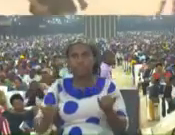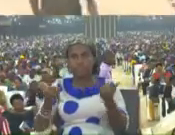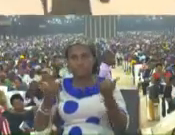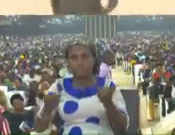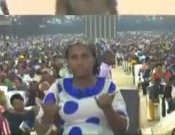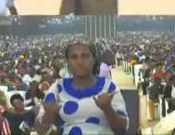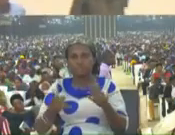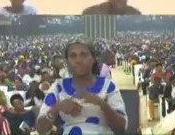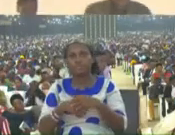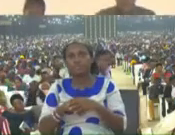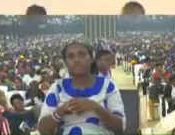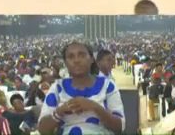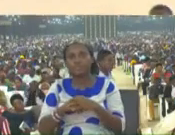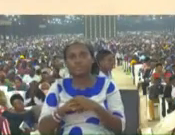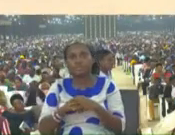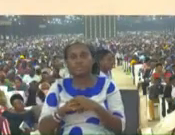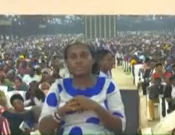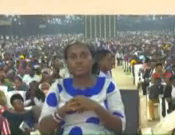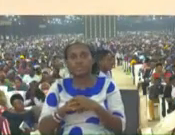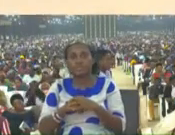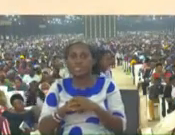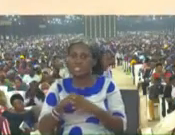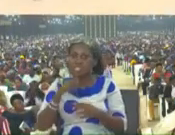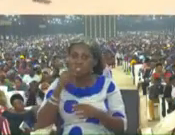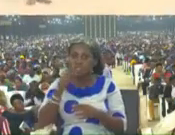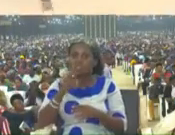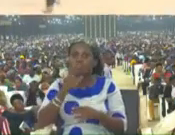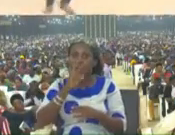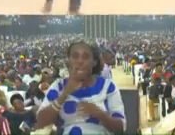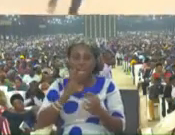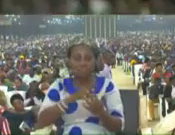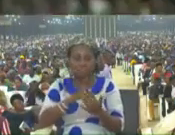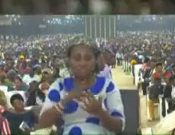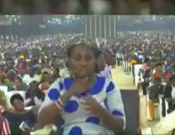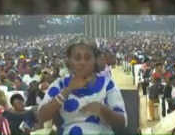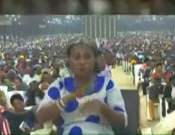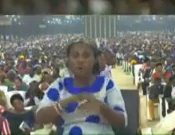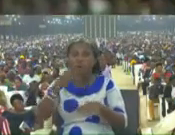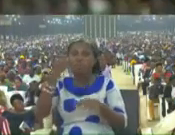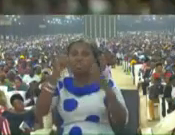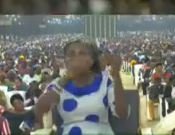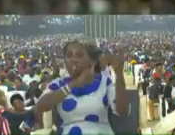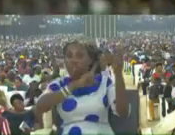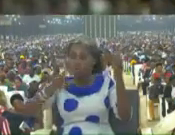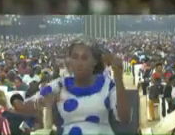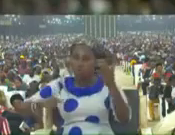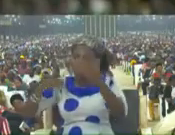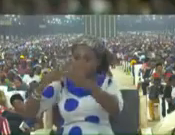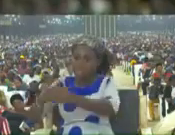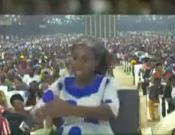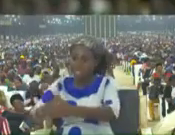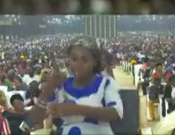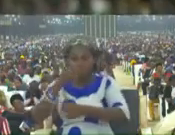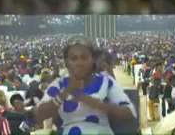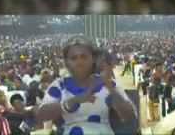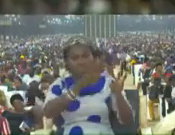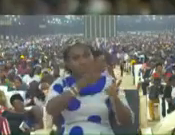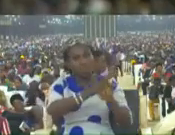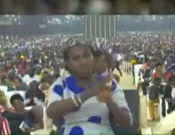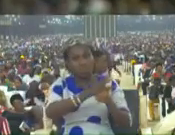Lord's side or you are against the Lord. The choice is yours.